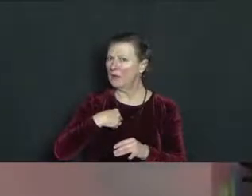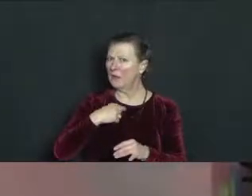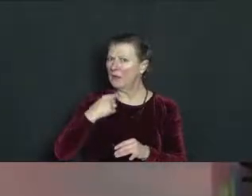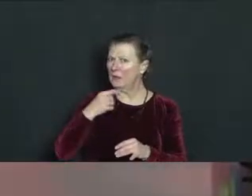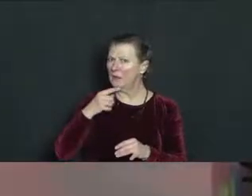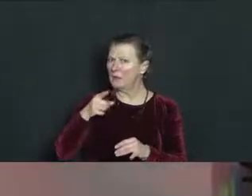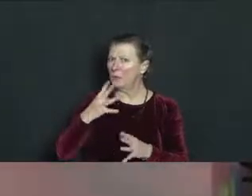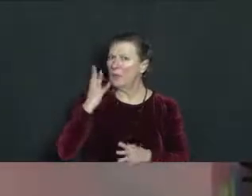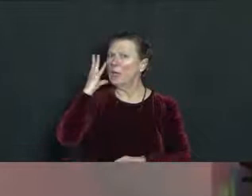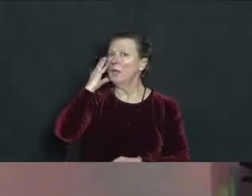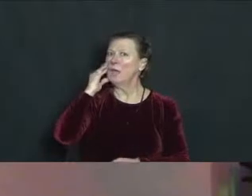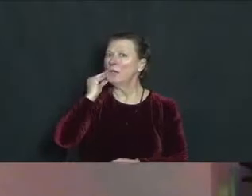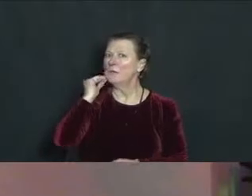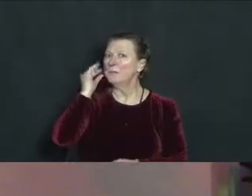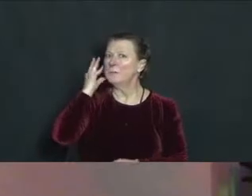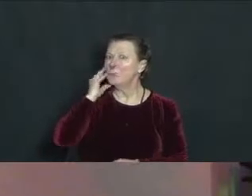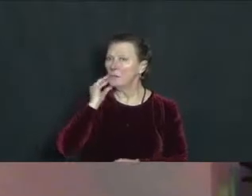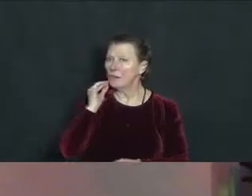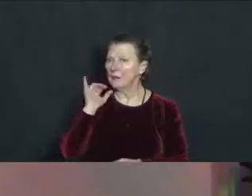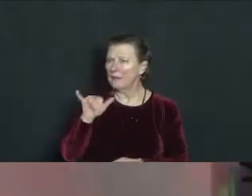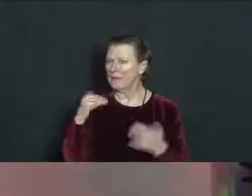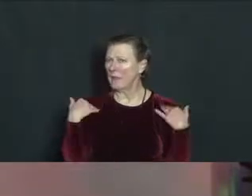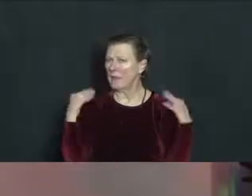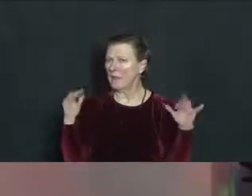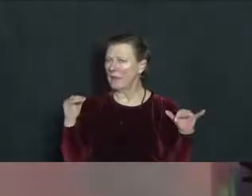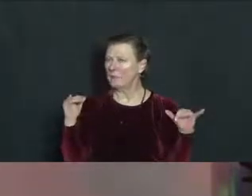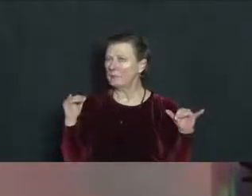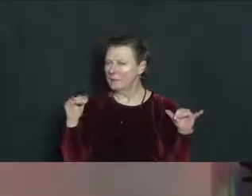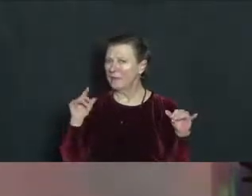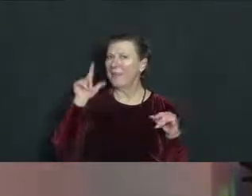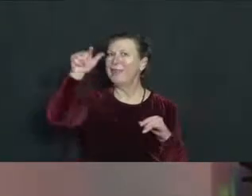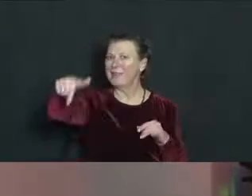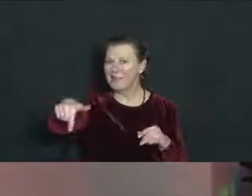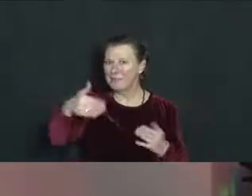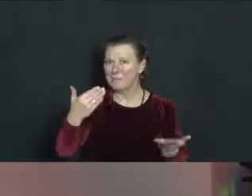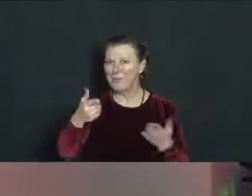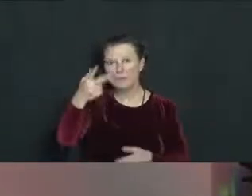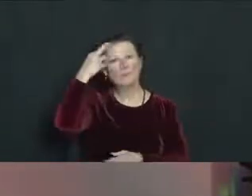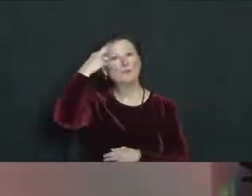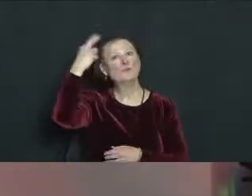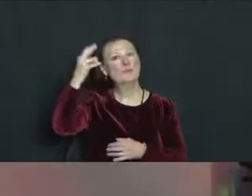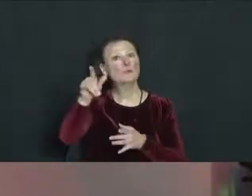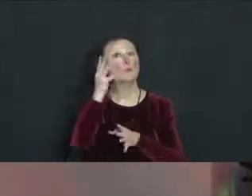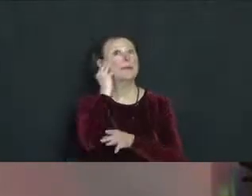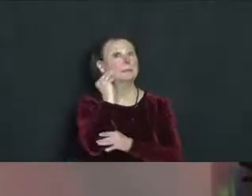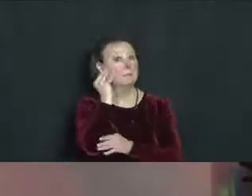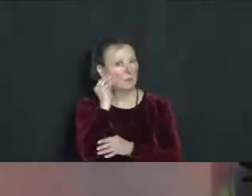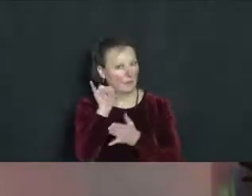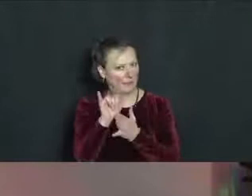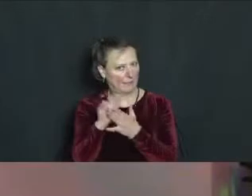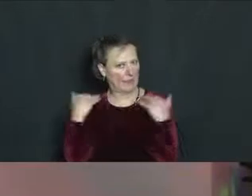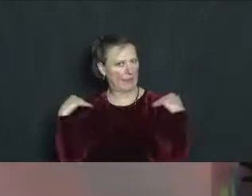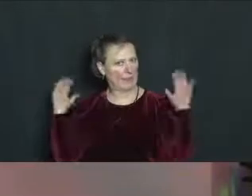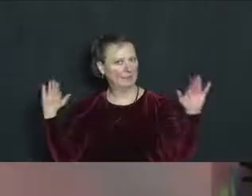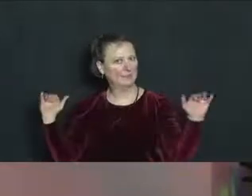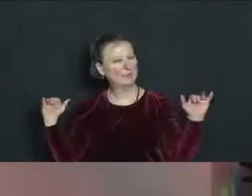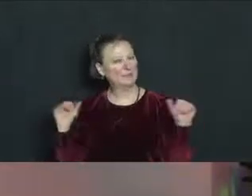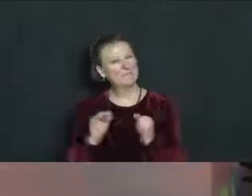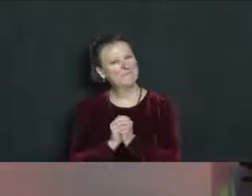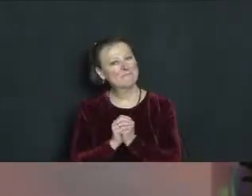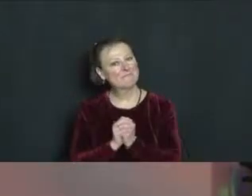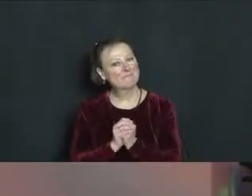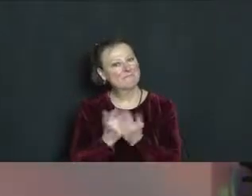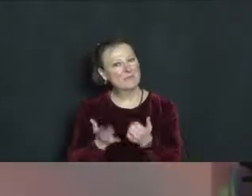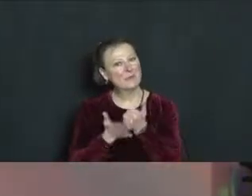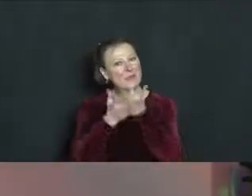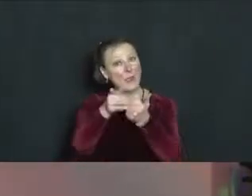You experienced one. It's only later that you realized that you experienced one. It will help you